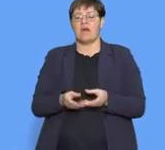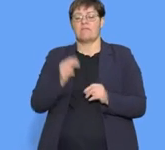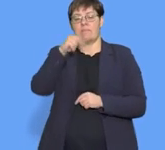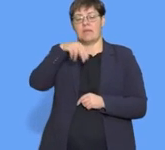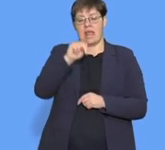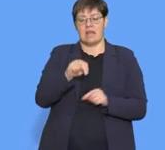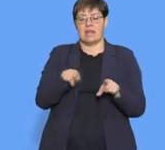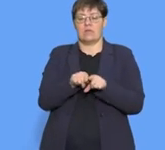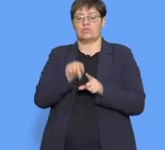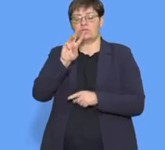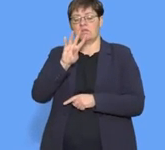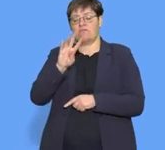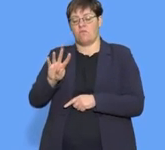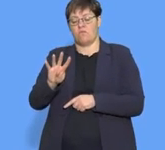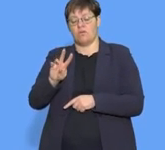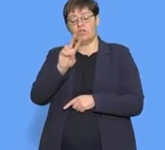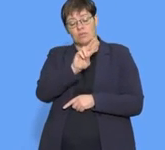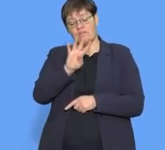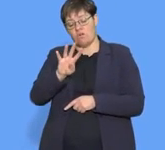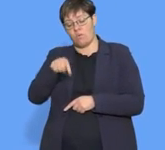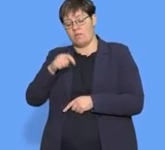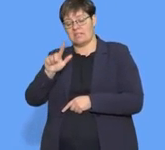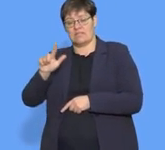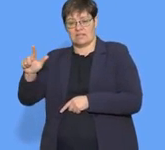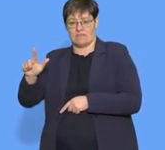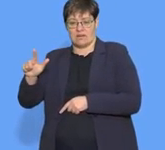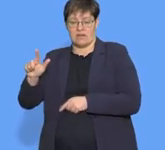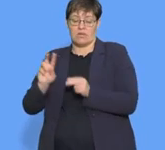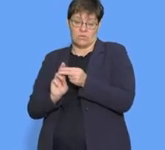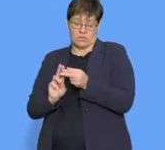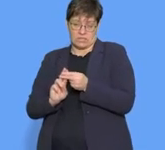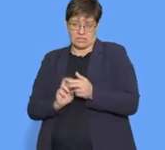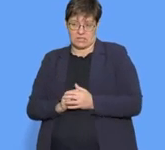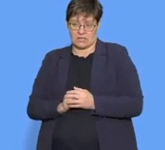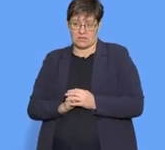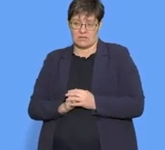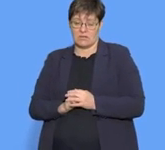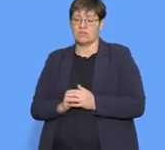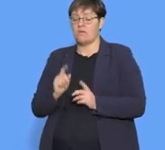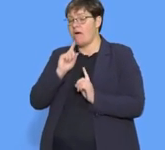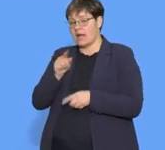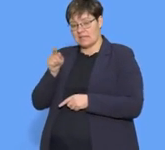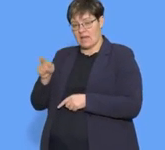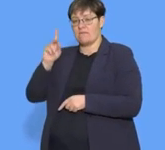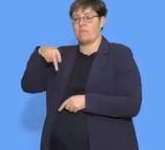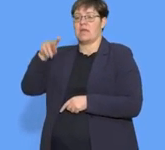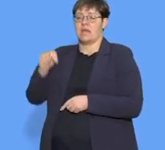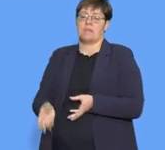answer of Pn is equal to 24,77 units. And so finally, you'll end up with an